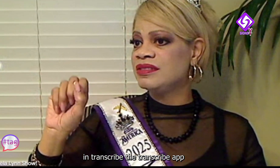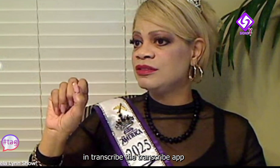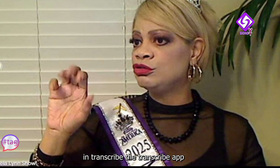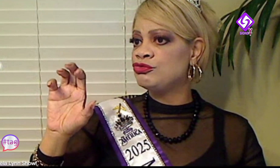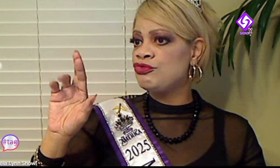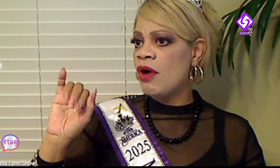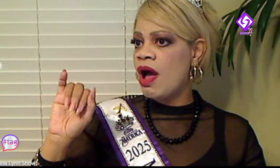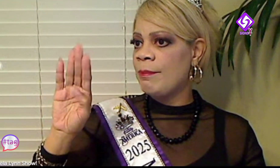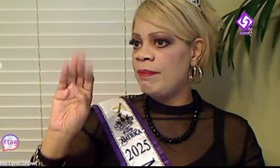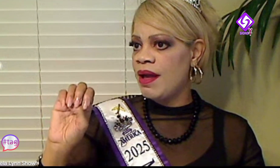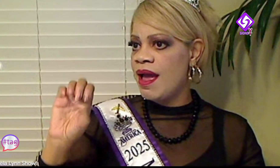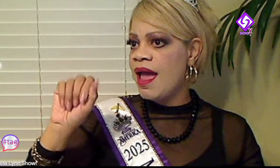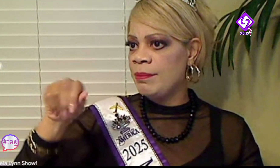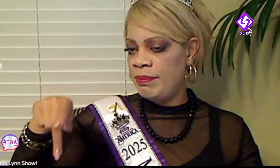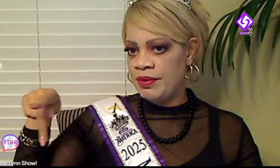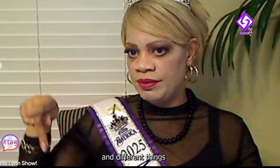Transcribe app,